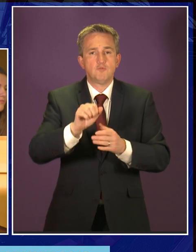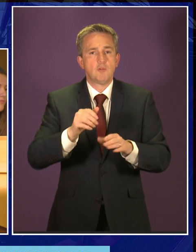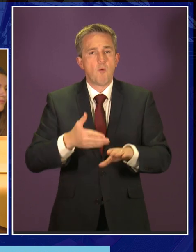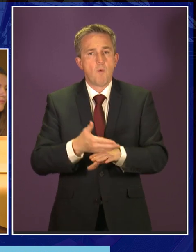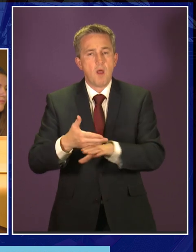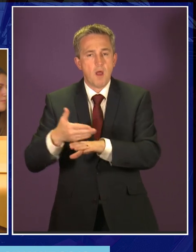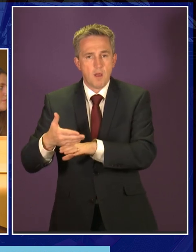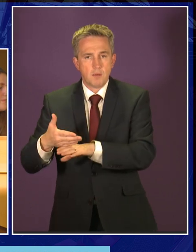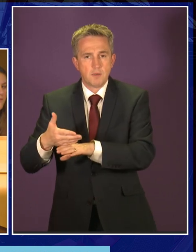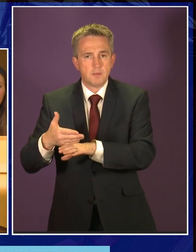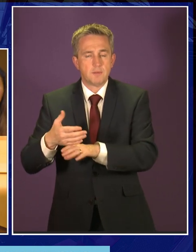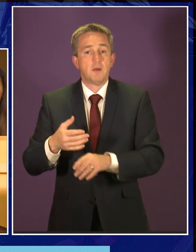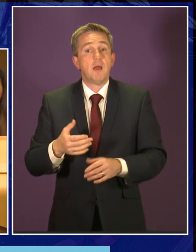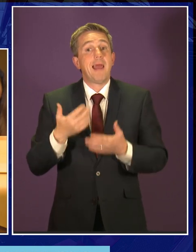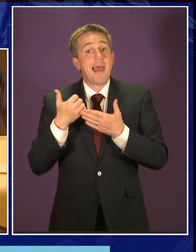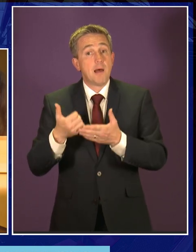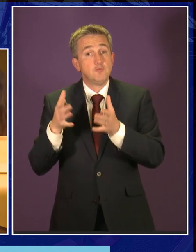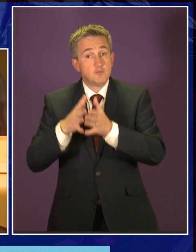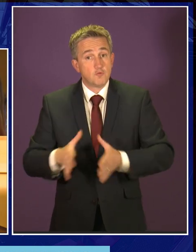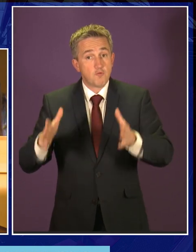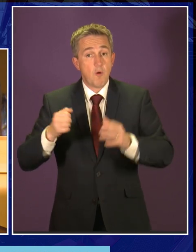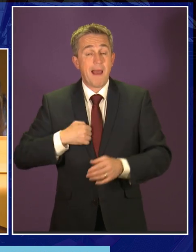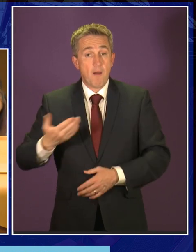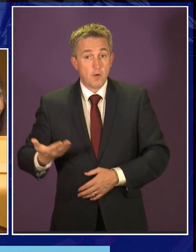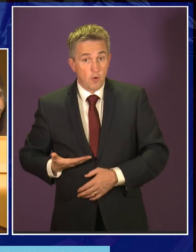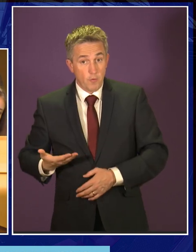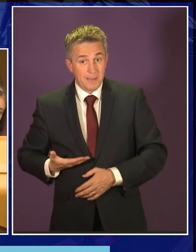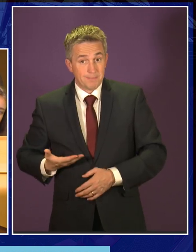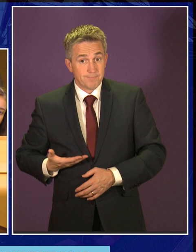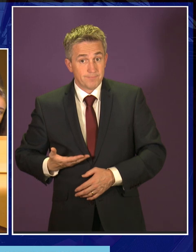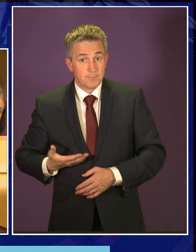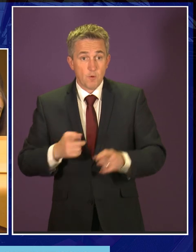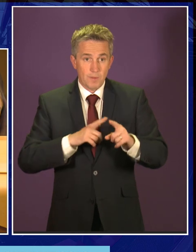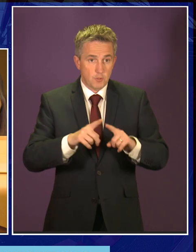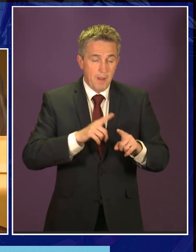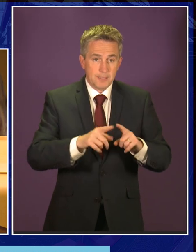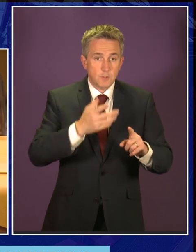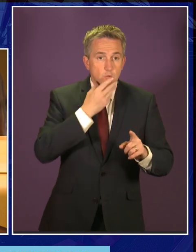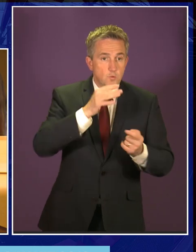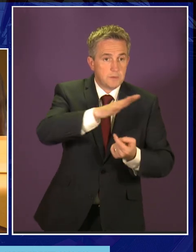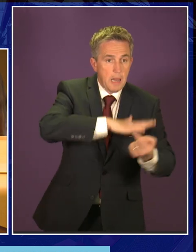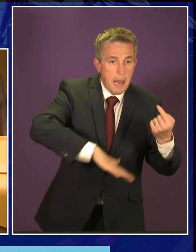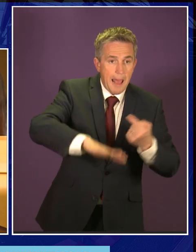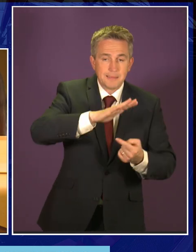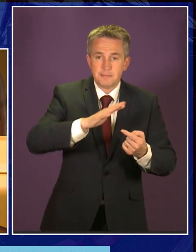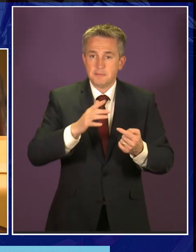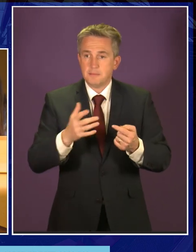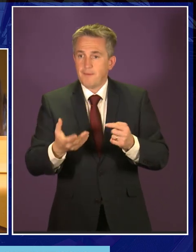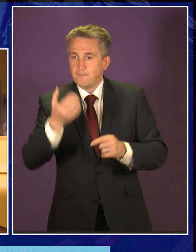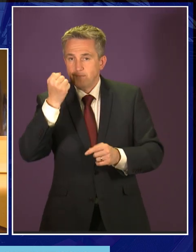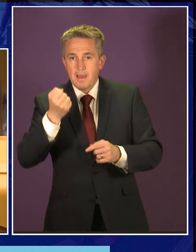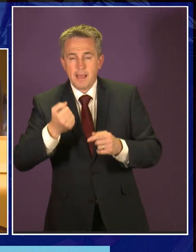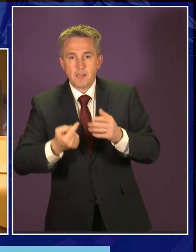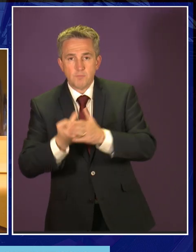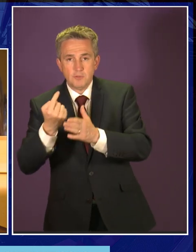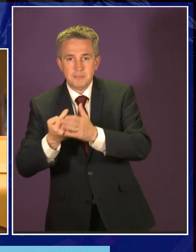we use this golden economy to reach out to the length and breadth of this country to fund activities that talk to and contribute